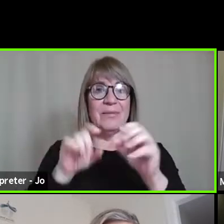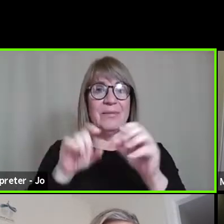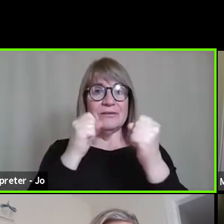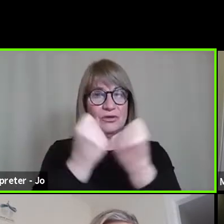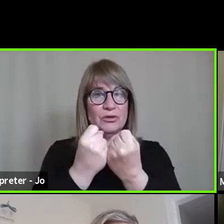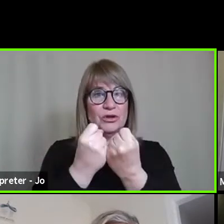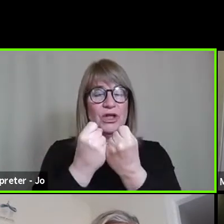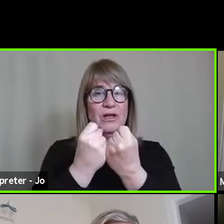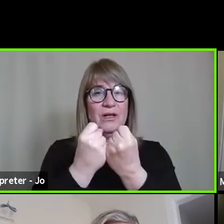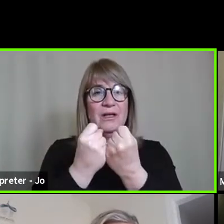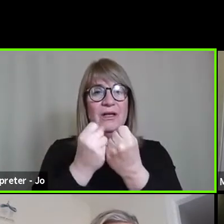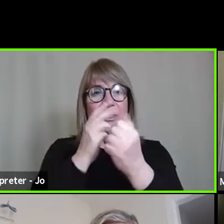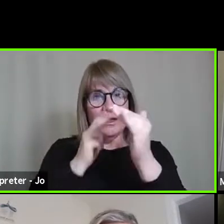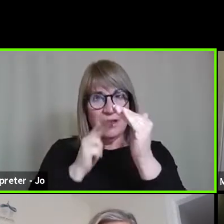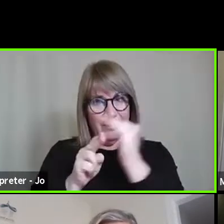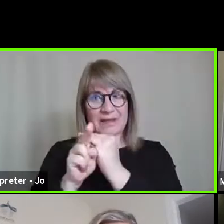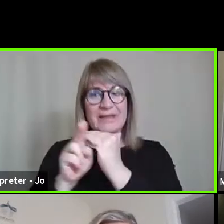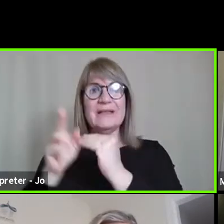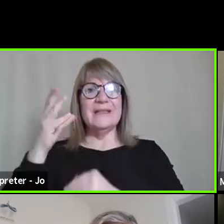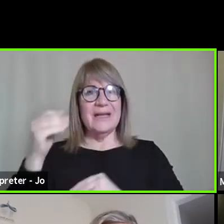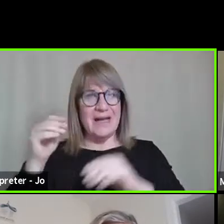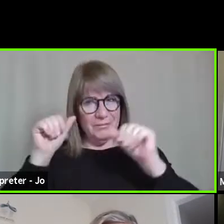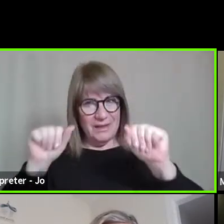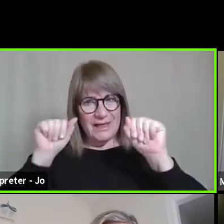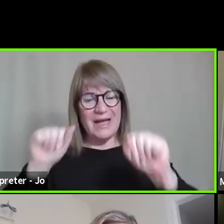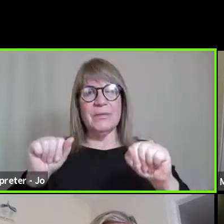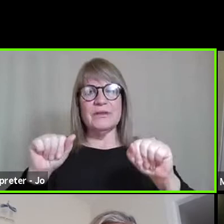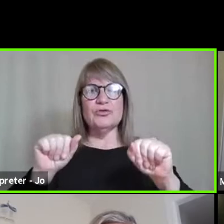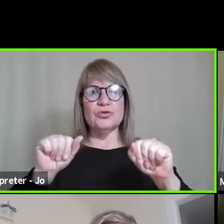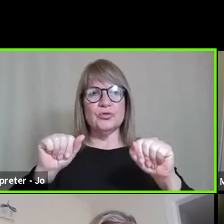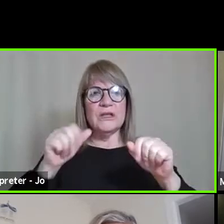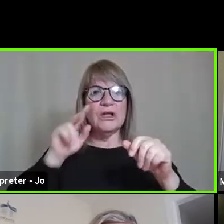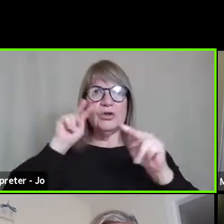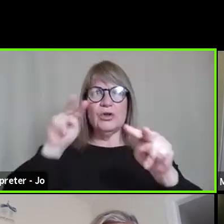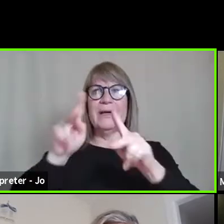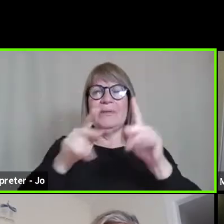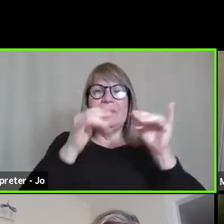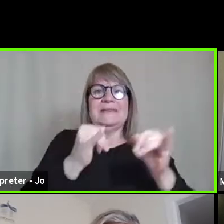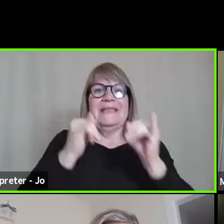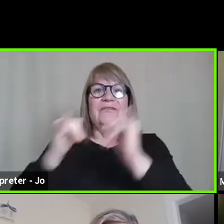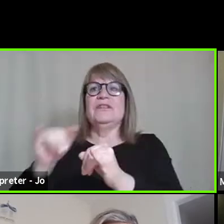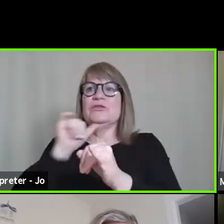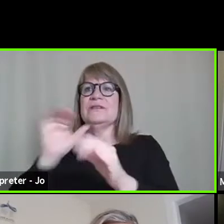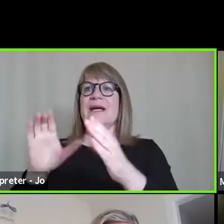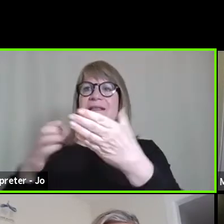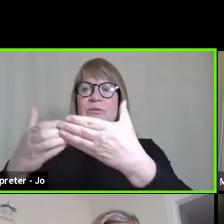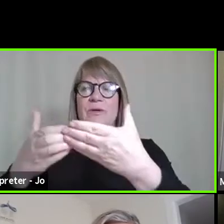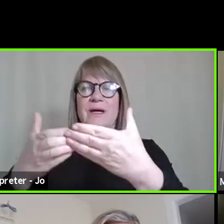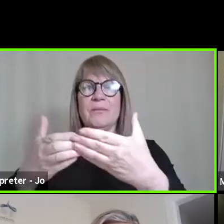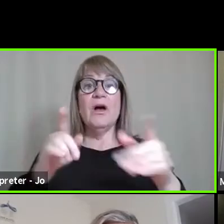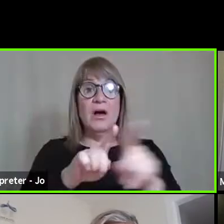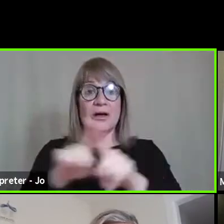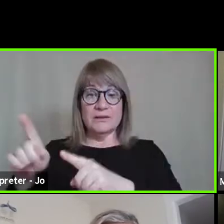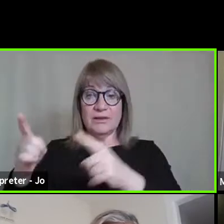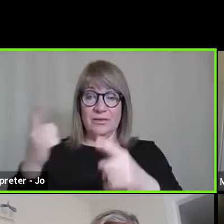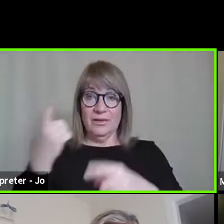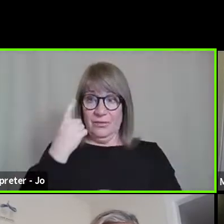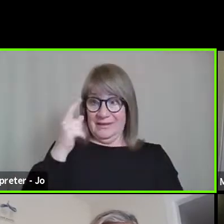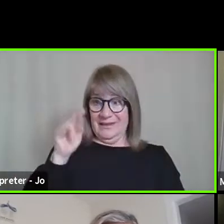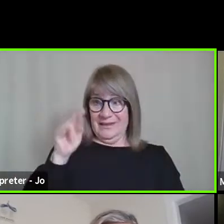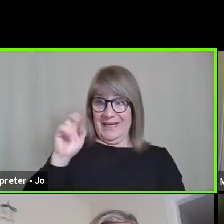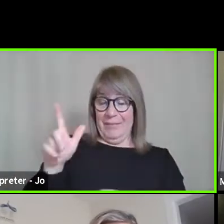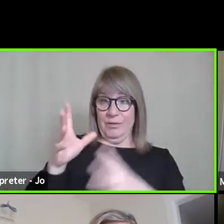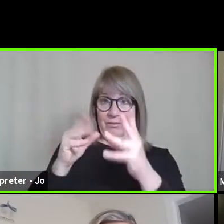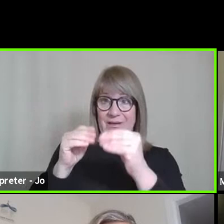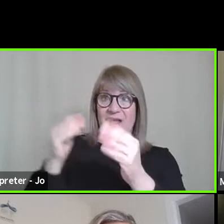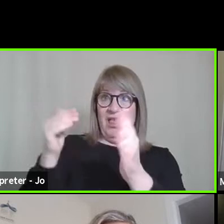forward and being able to treat um individuals we also had a symposium that took place in april that thousands of people